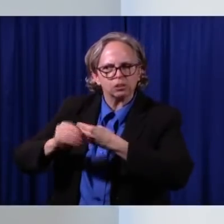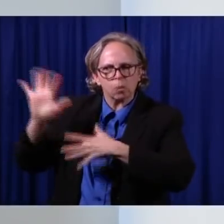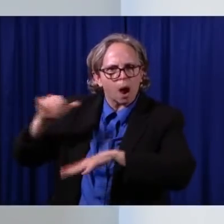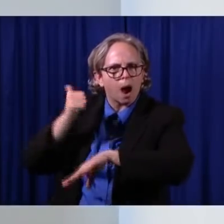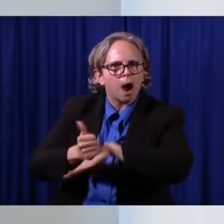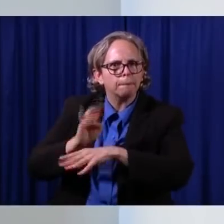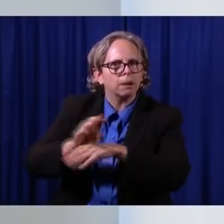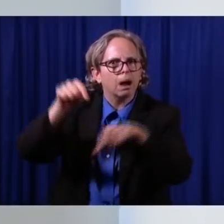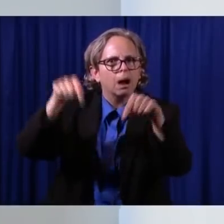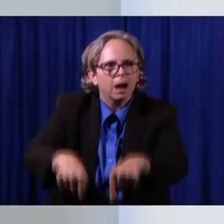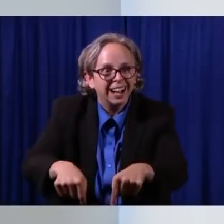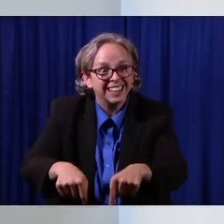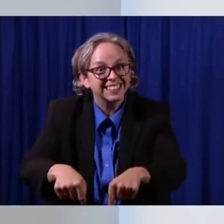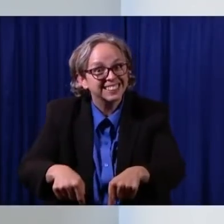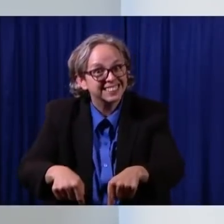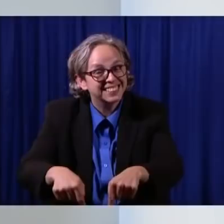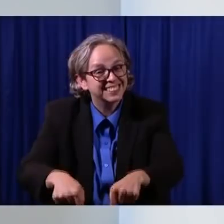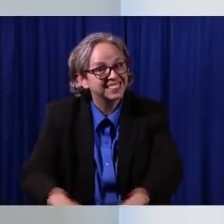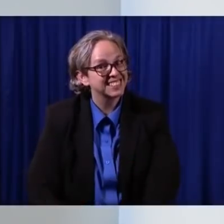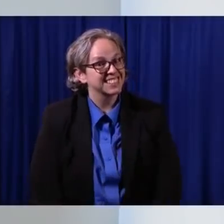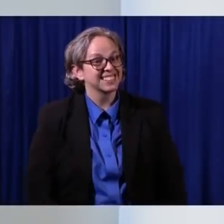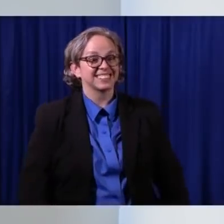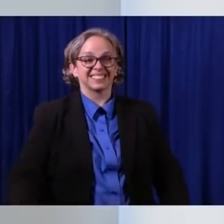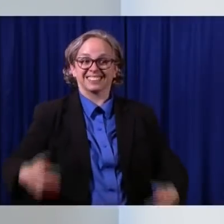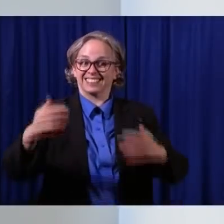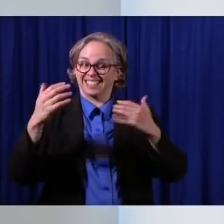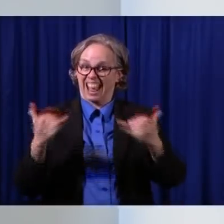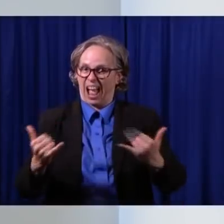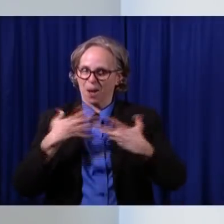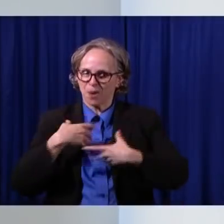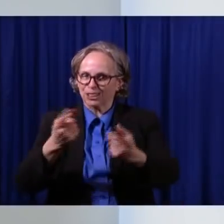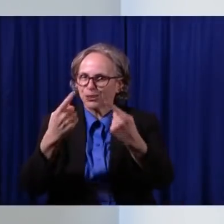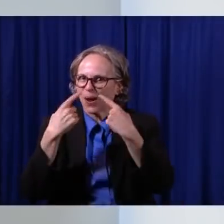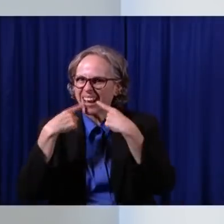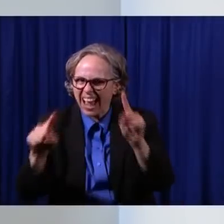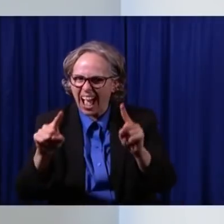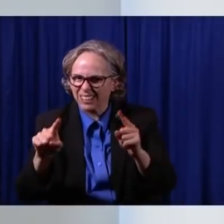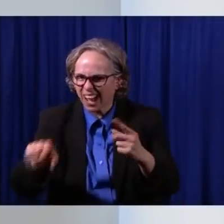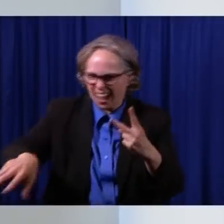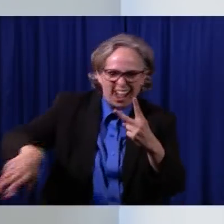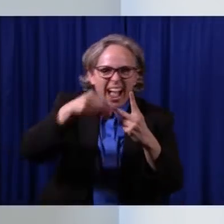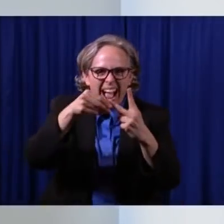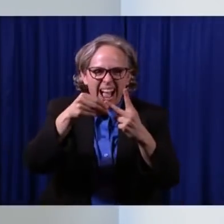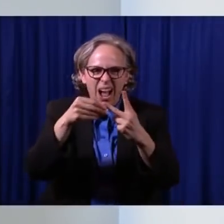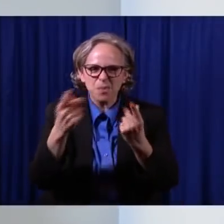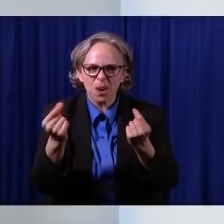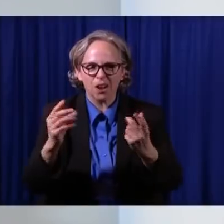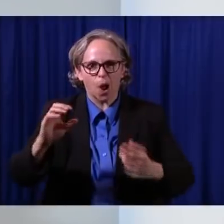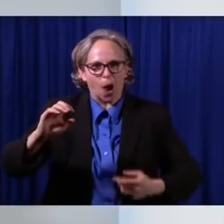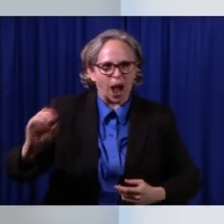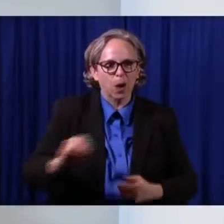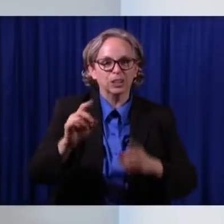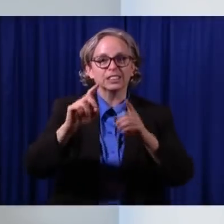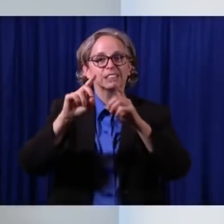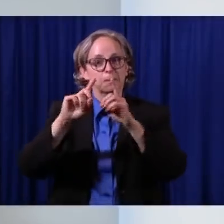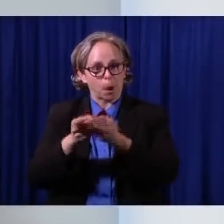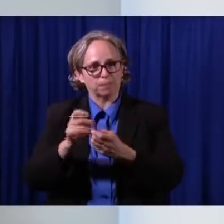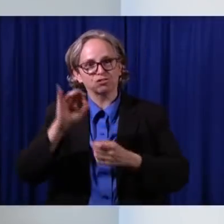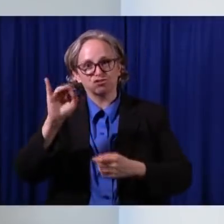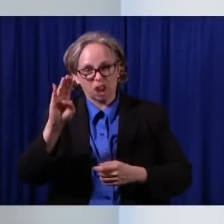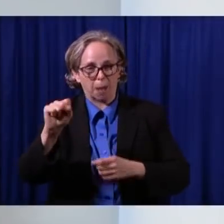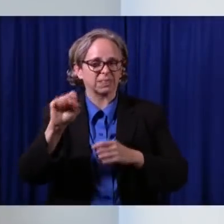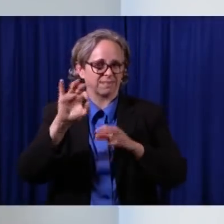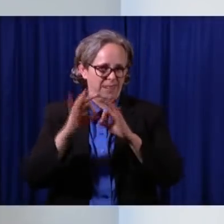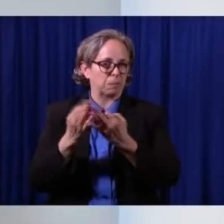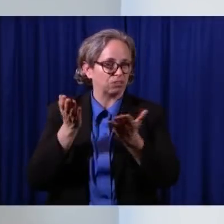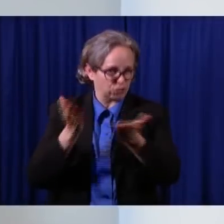Additionally, I want to announce that the Ohio Department of Job and Family Services is receiving a